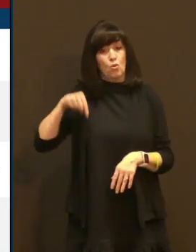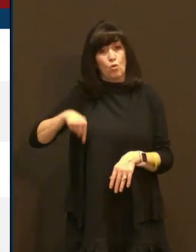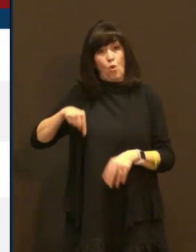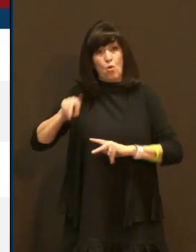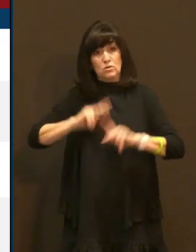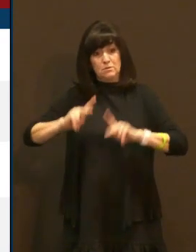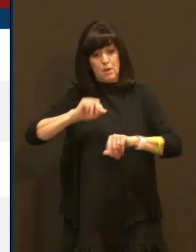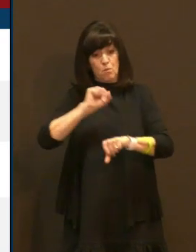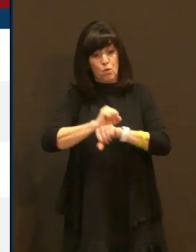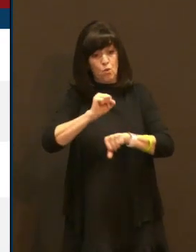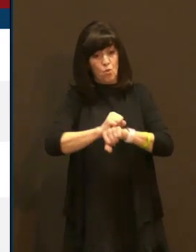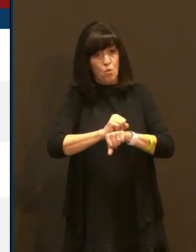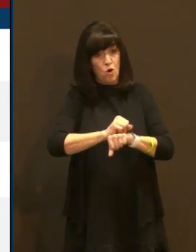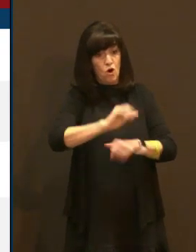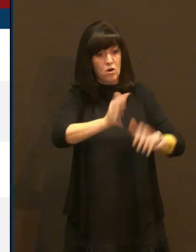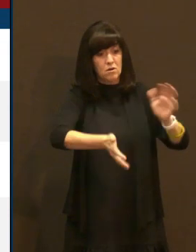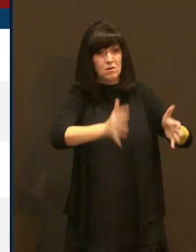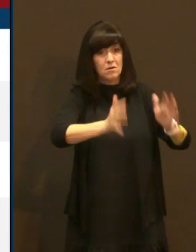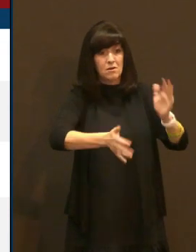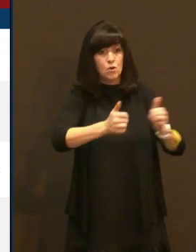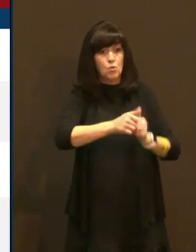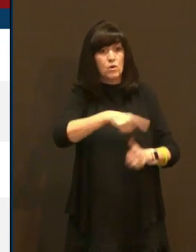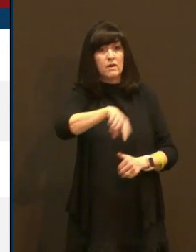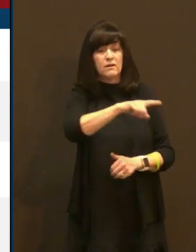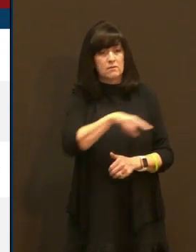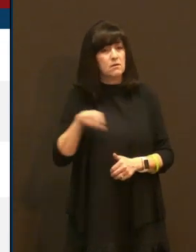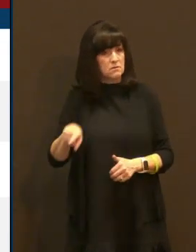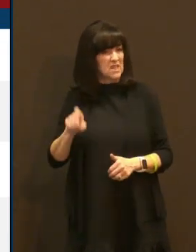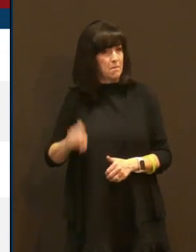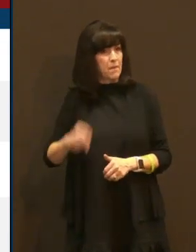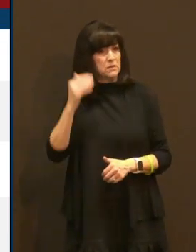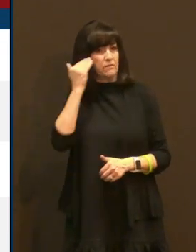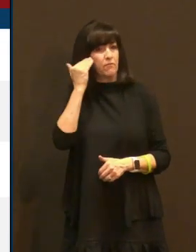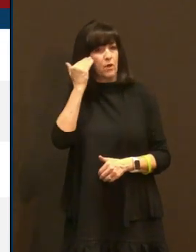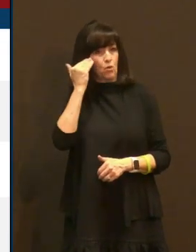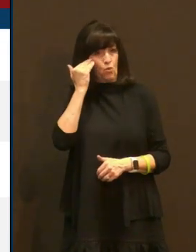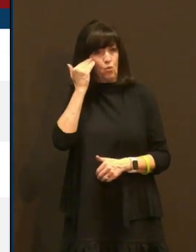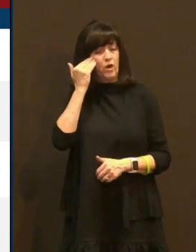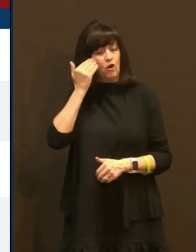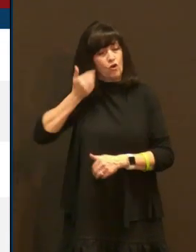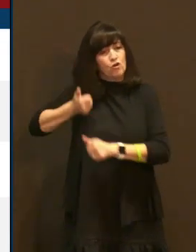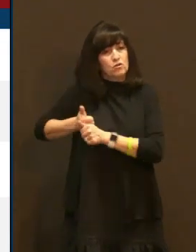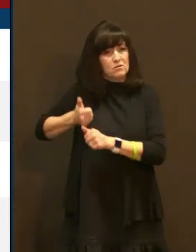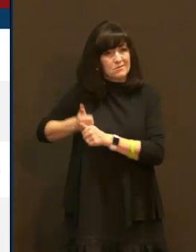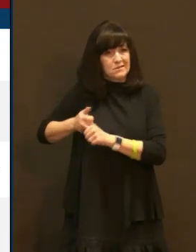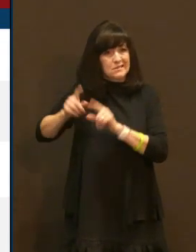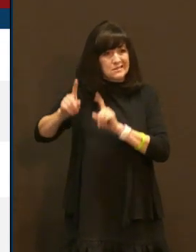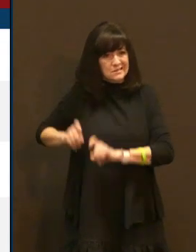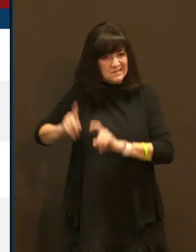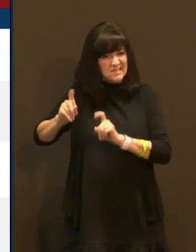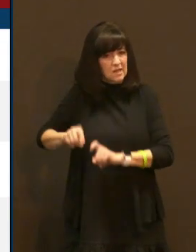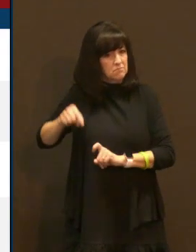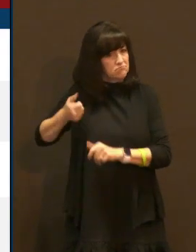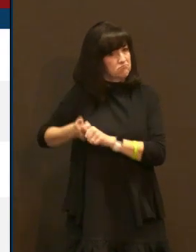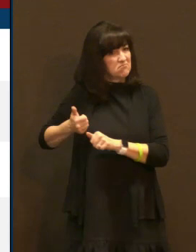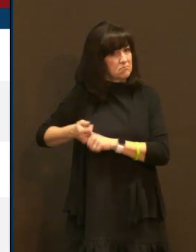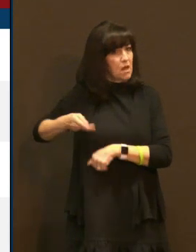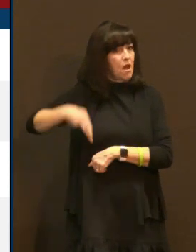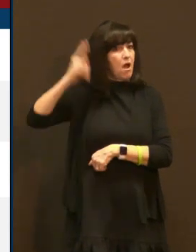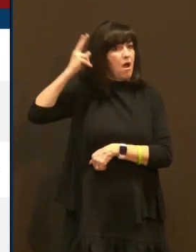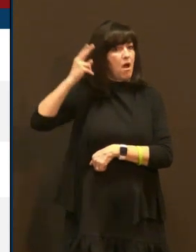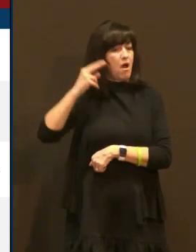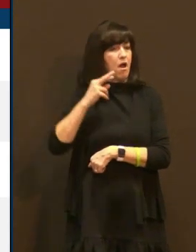that they are aware of their COVID-19 statuses. They are at very high risk of